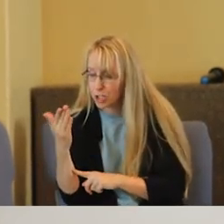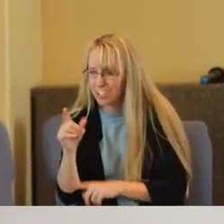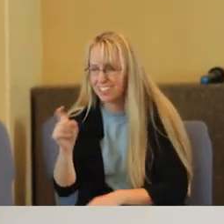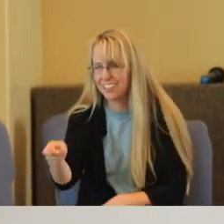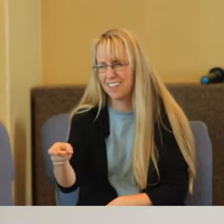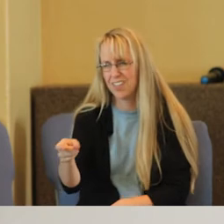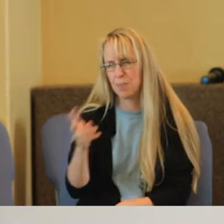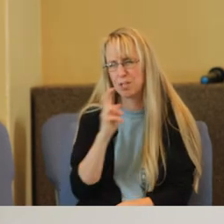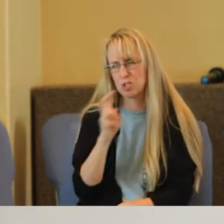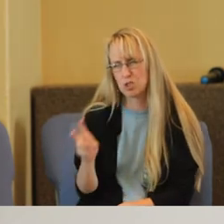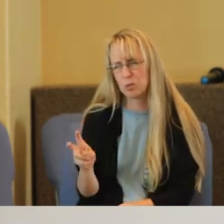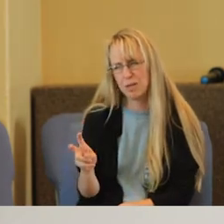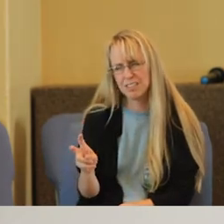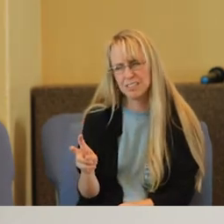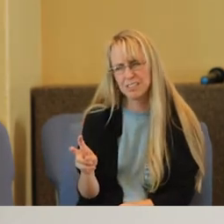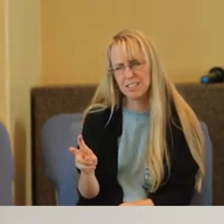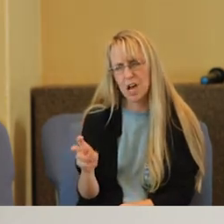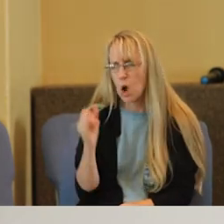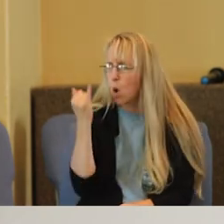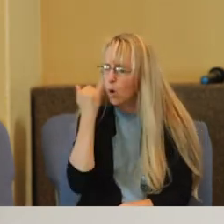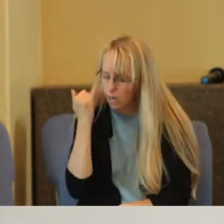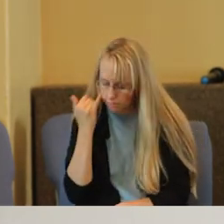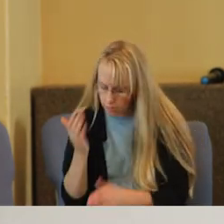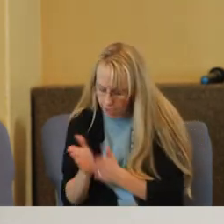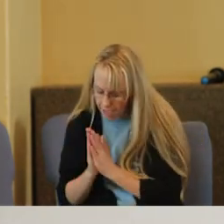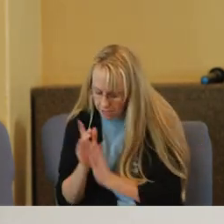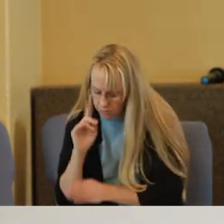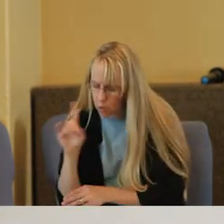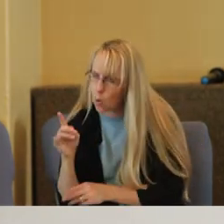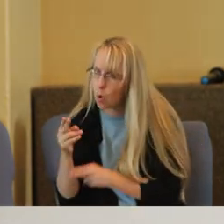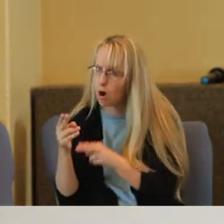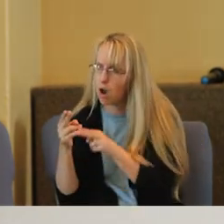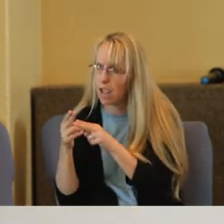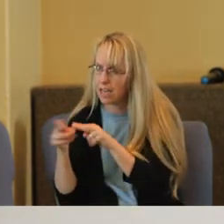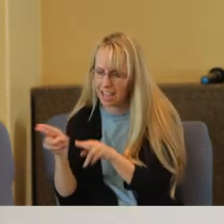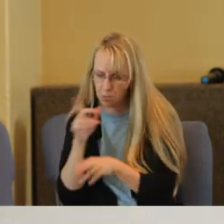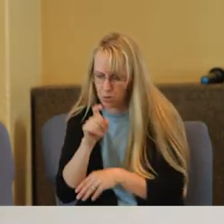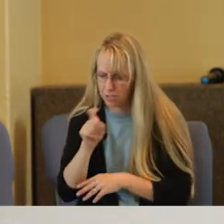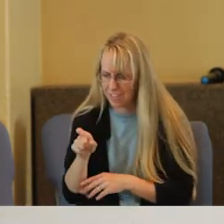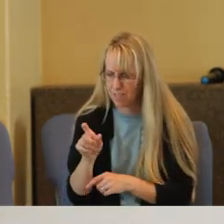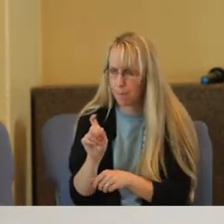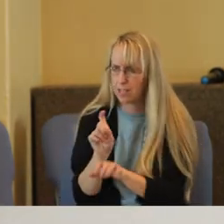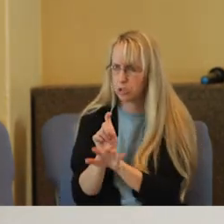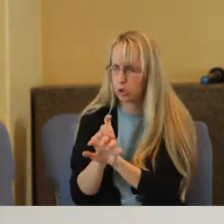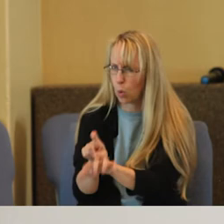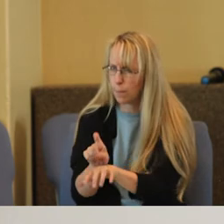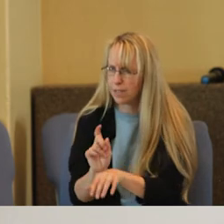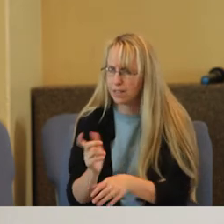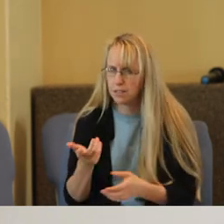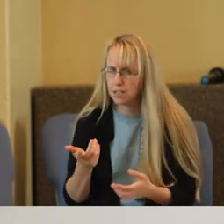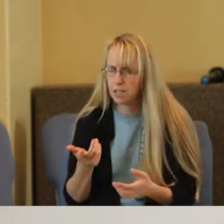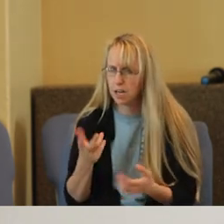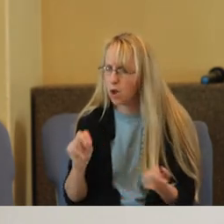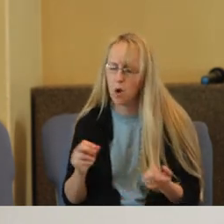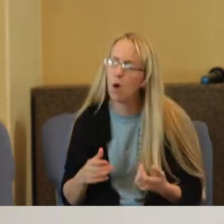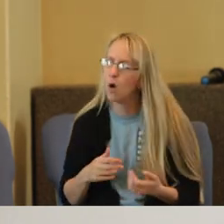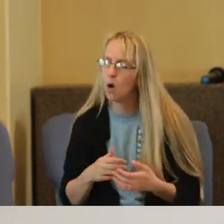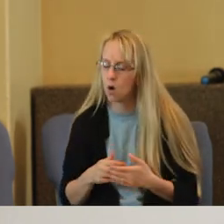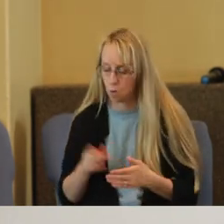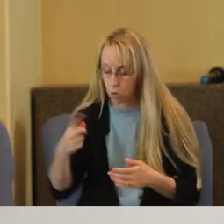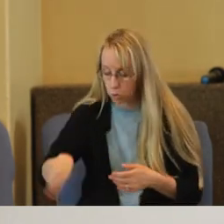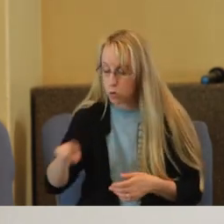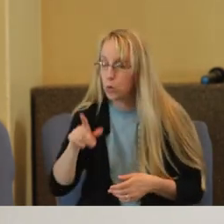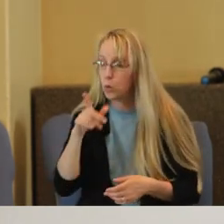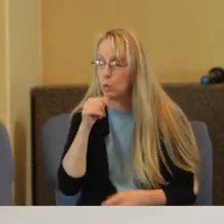serpent? Or if he asks for an egg, we'll give him a scorpion. If you then, who are evil,